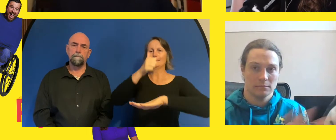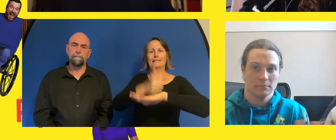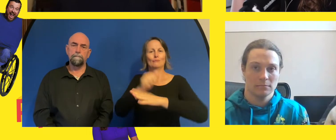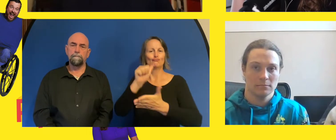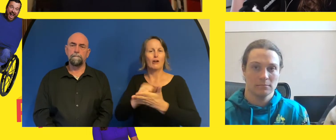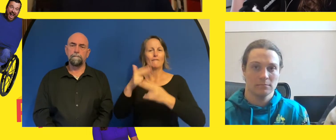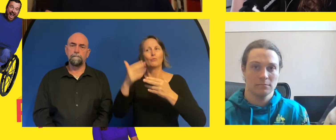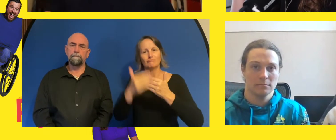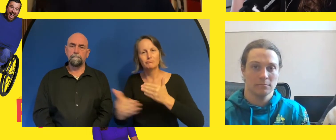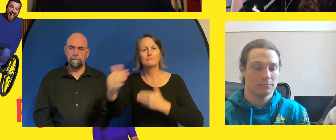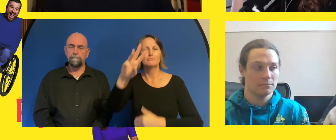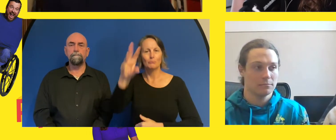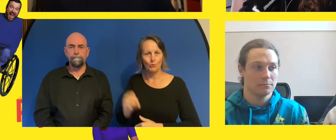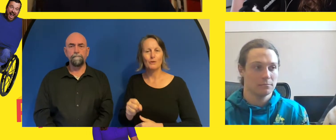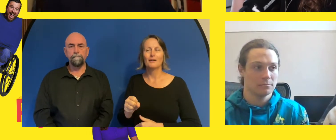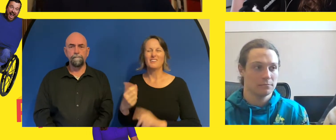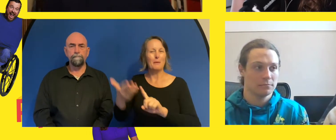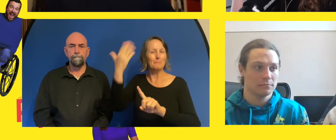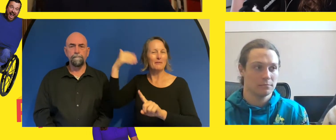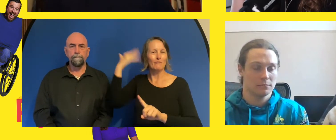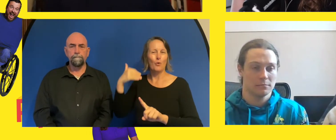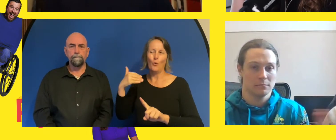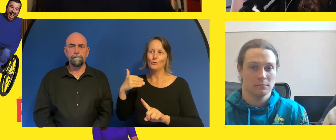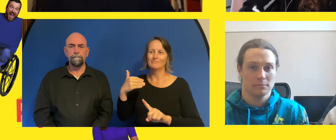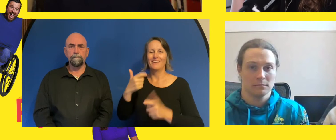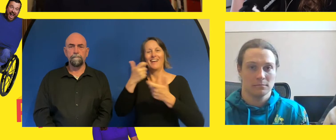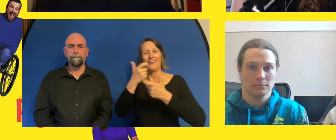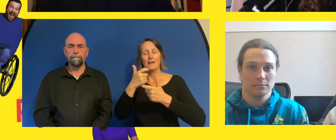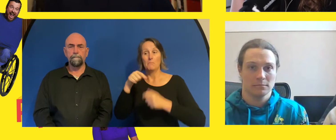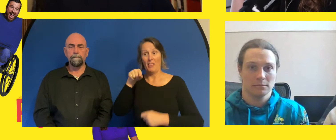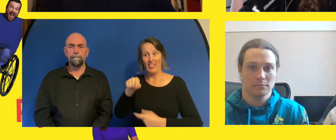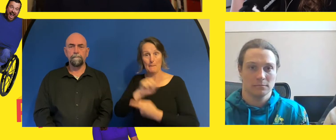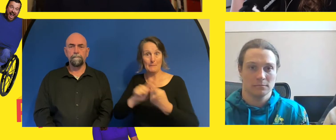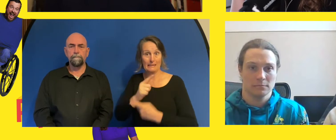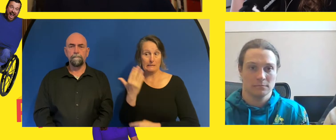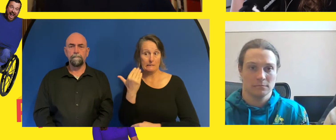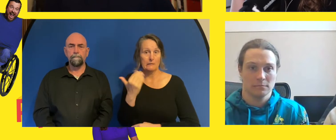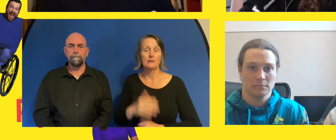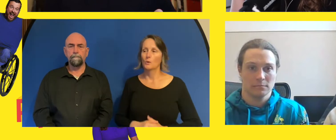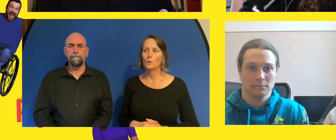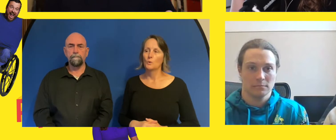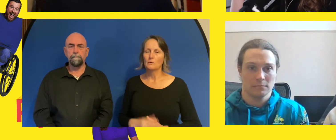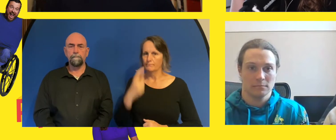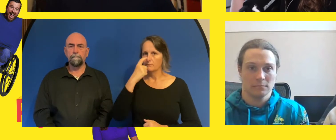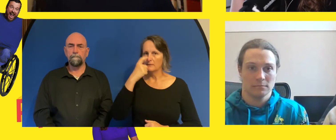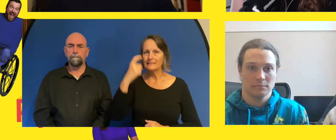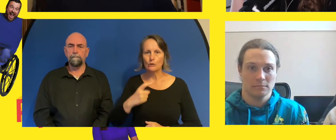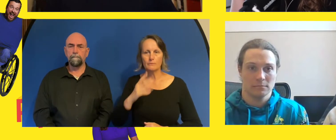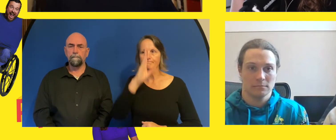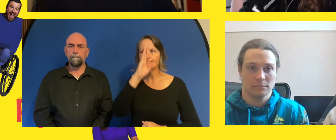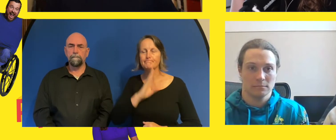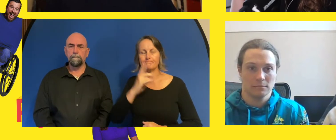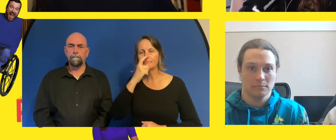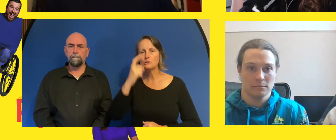up well for the performance environment that we created at games. And that shifted in a very short space of time, that those meetings became